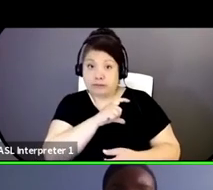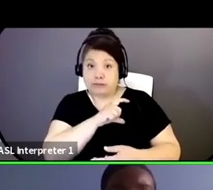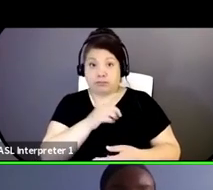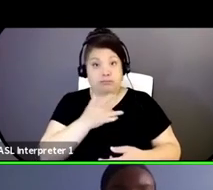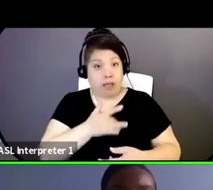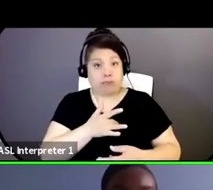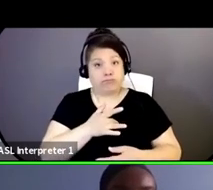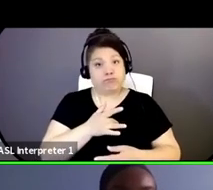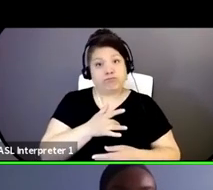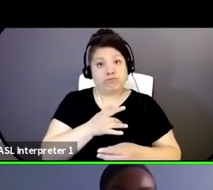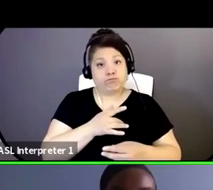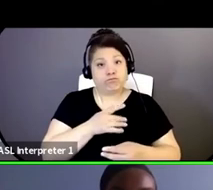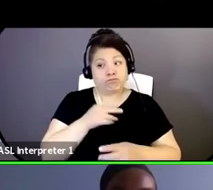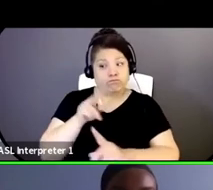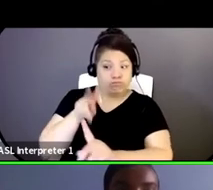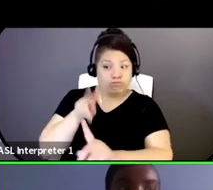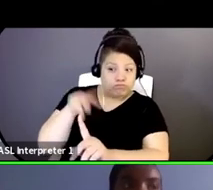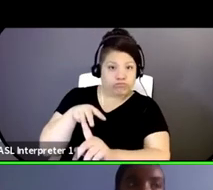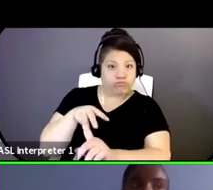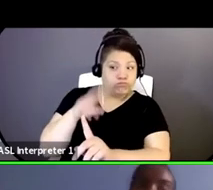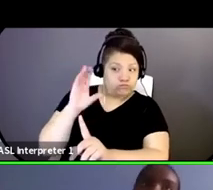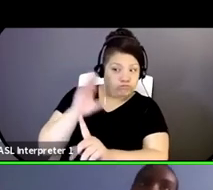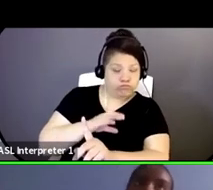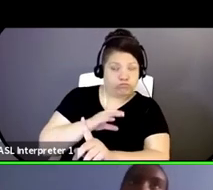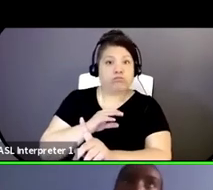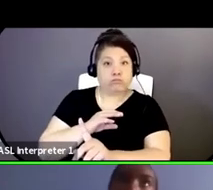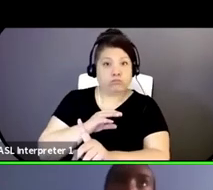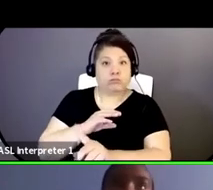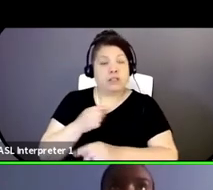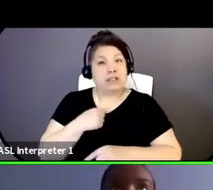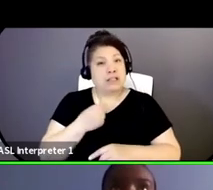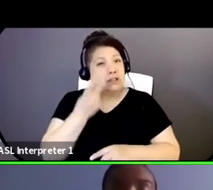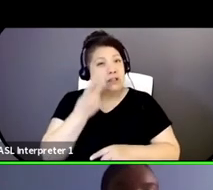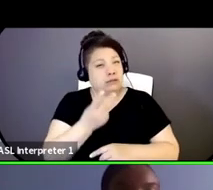police, I think I saw a statistic,